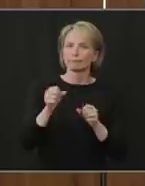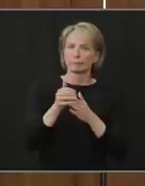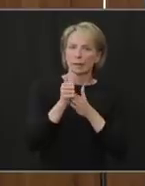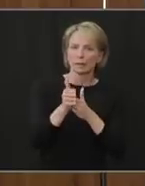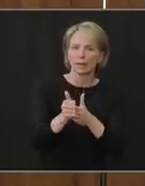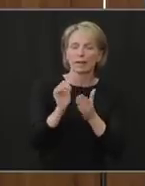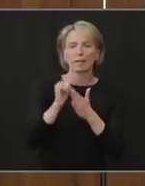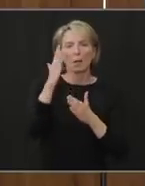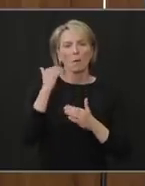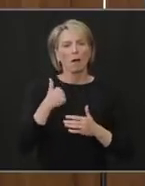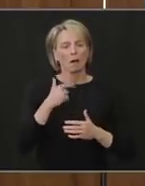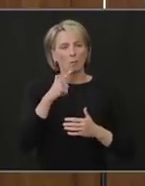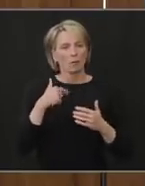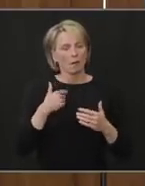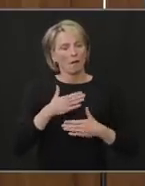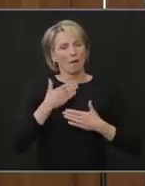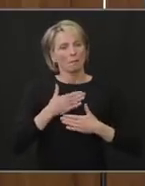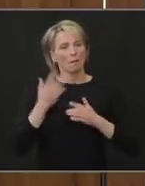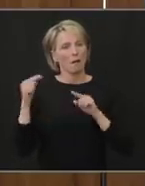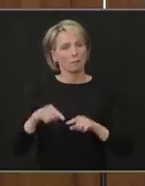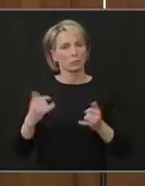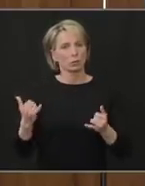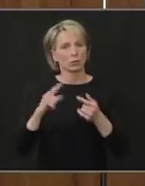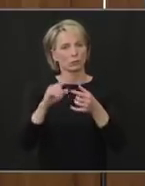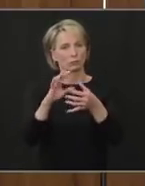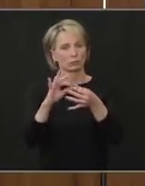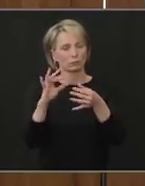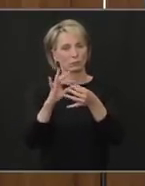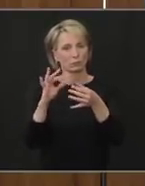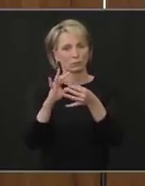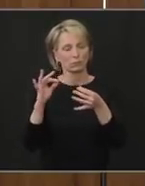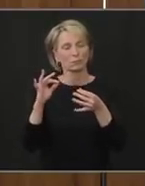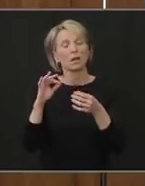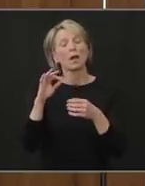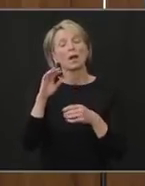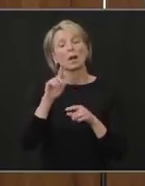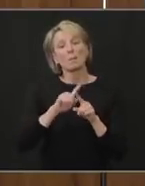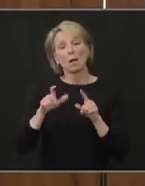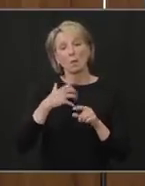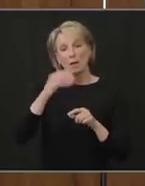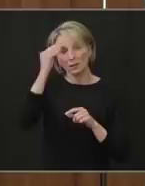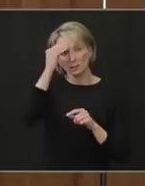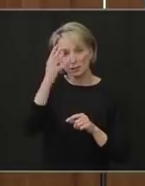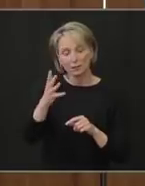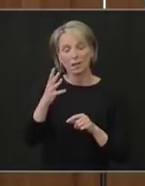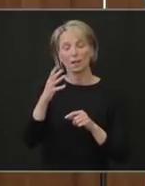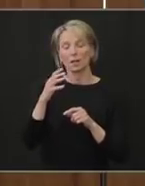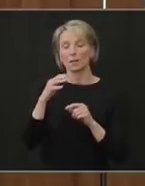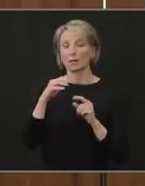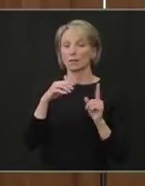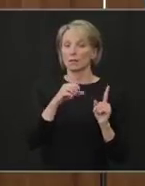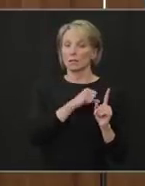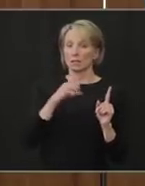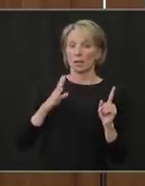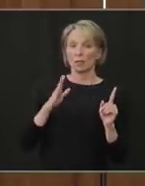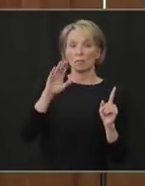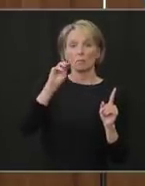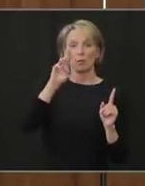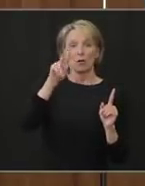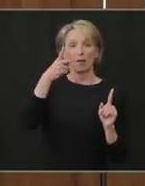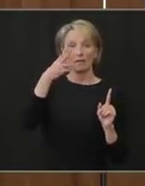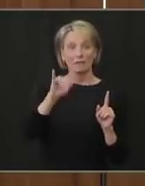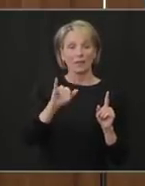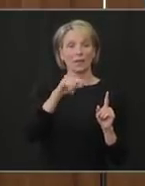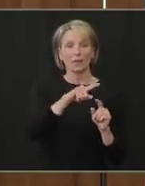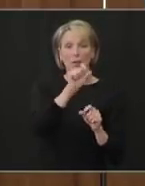today, and I think especially lacking at this particular moment, and Senator Murphy's been a leader. I've worked